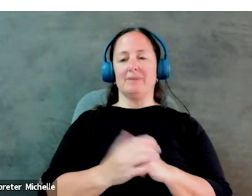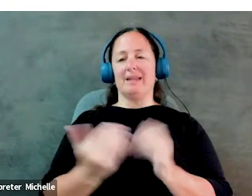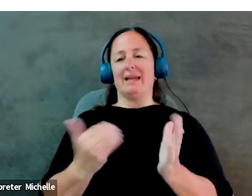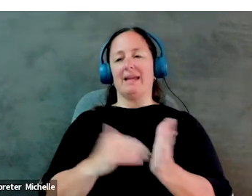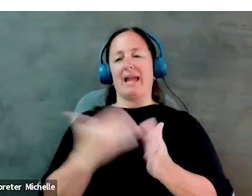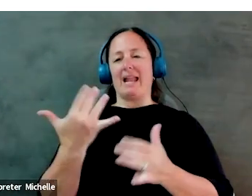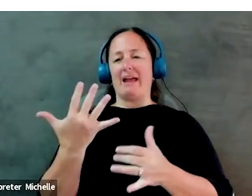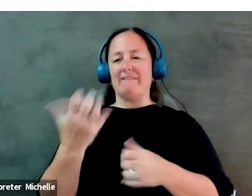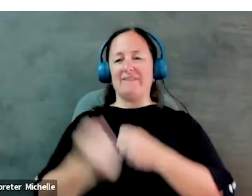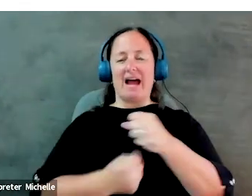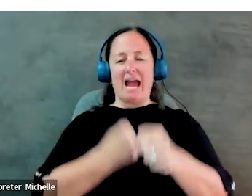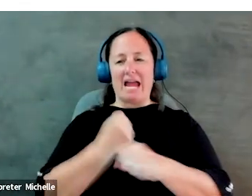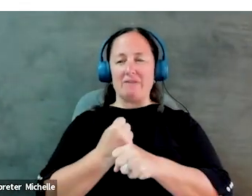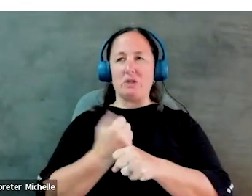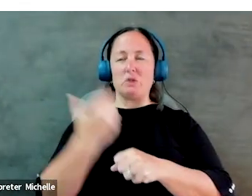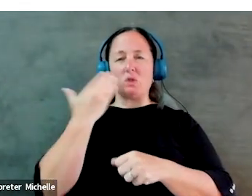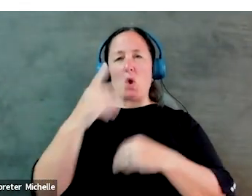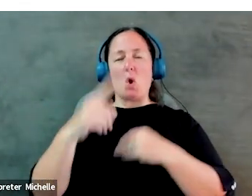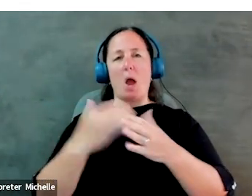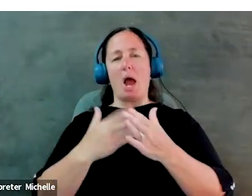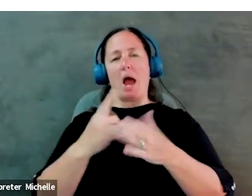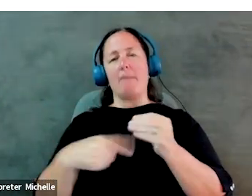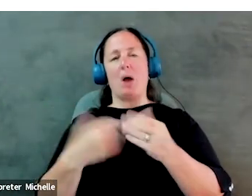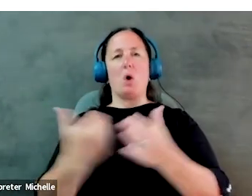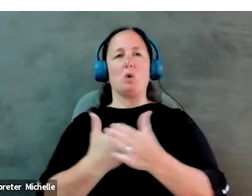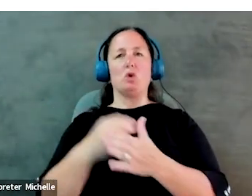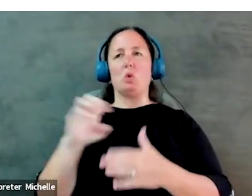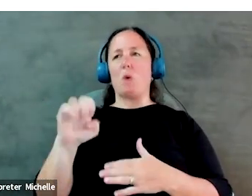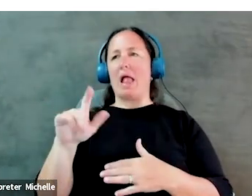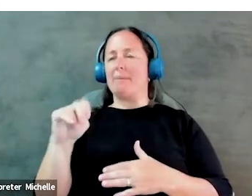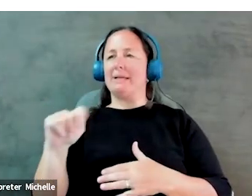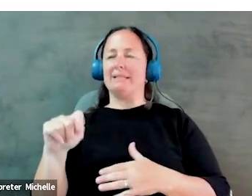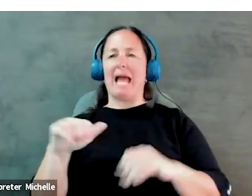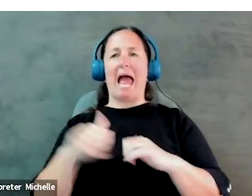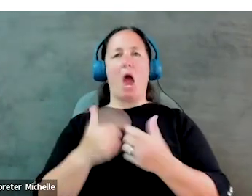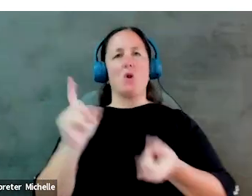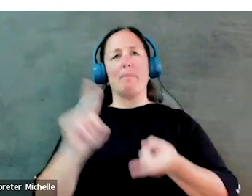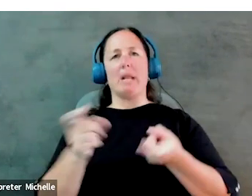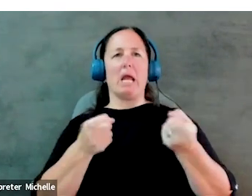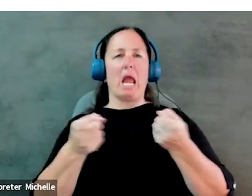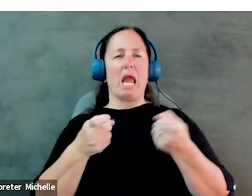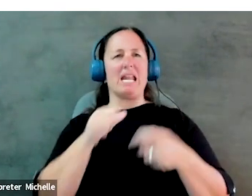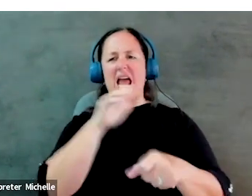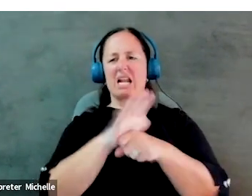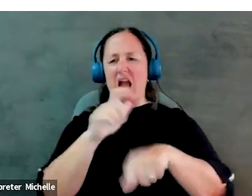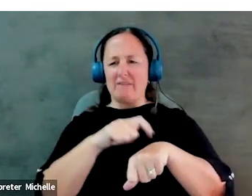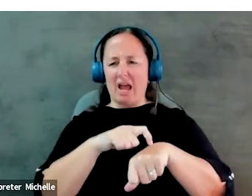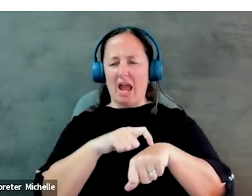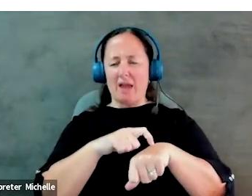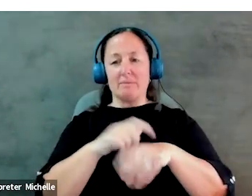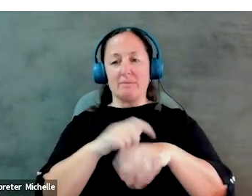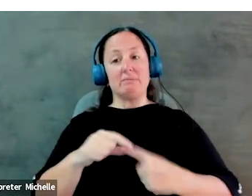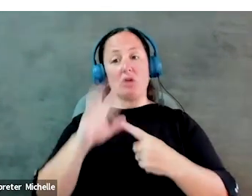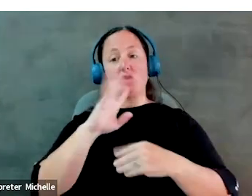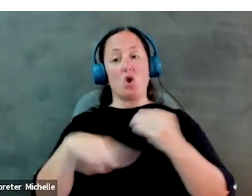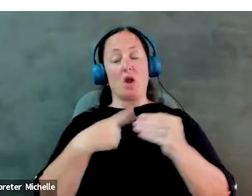but again, 5 years to know about a new element and how to mitigate it is not enough time, especially when we talk about a perennial